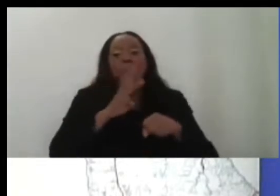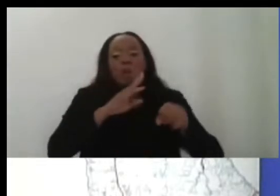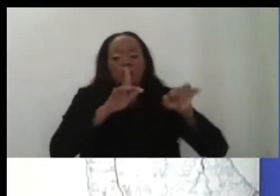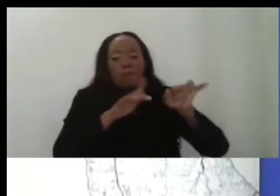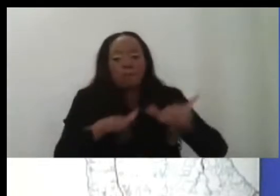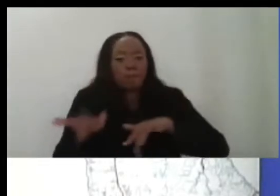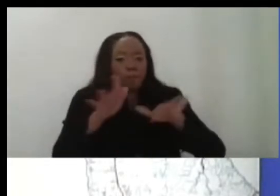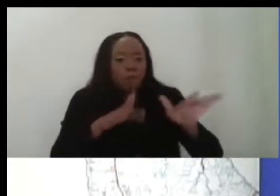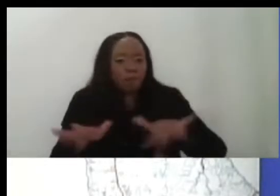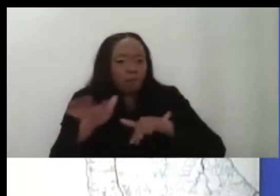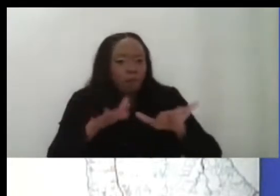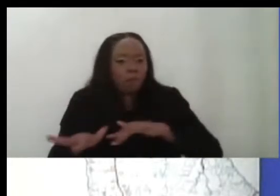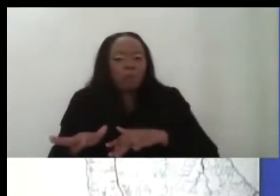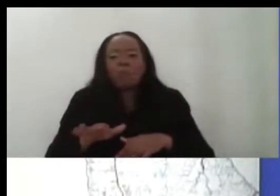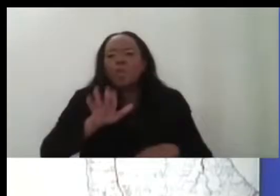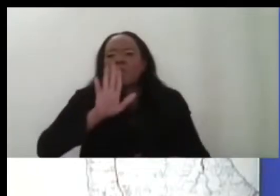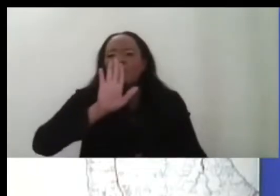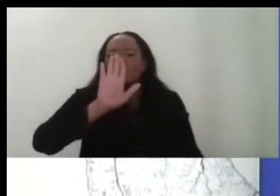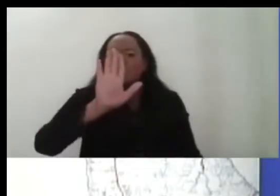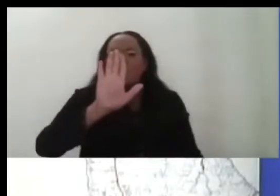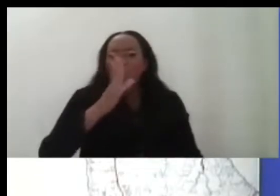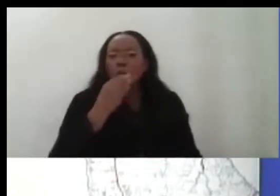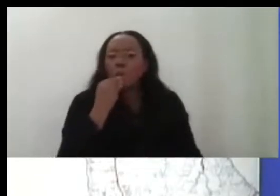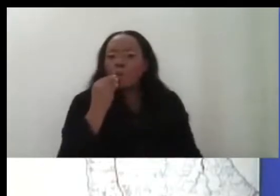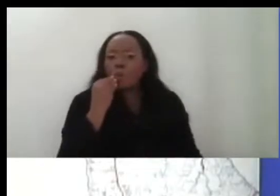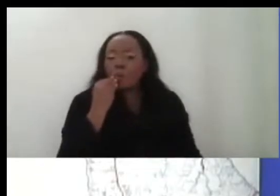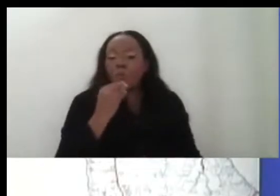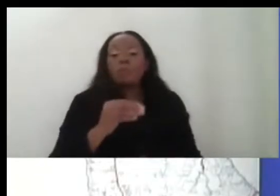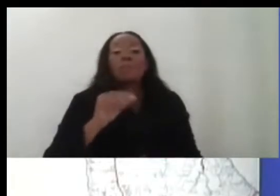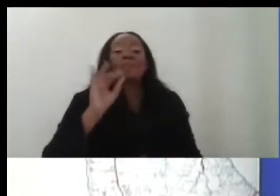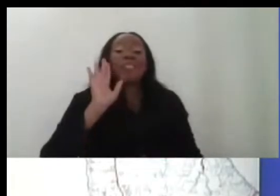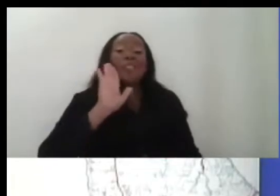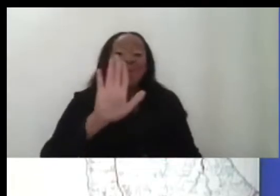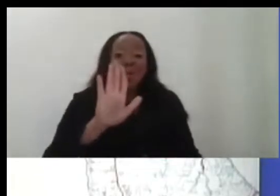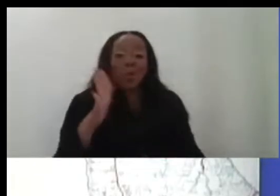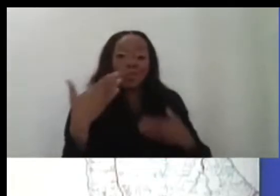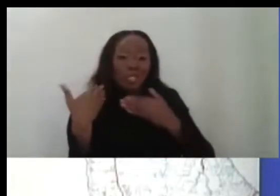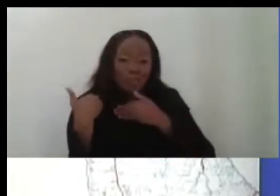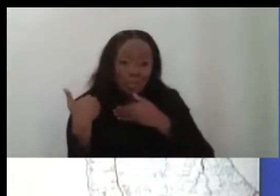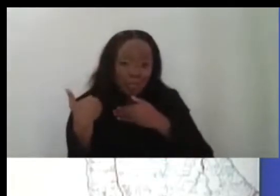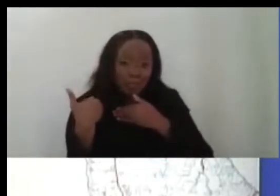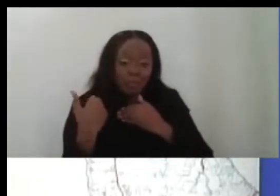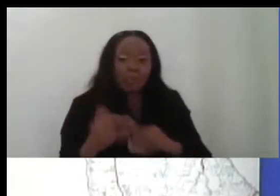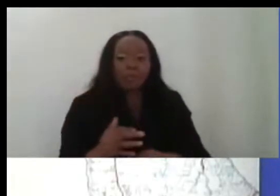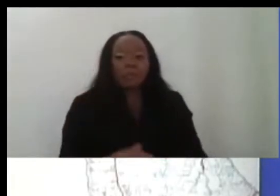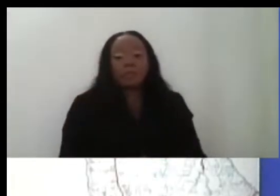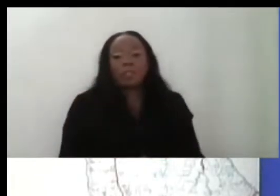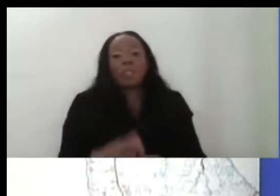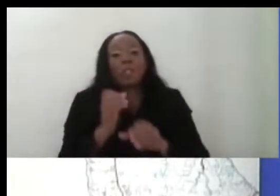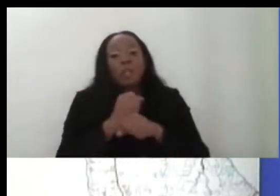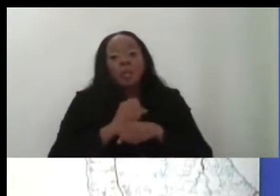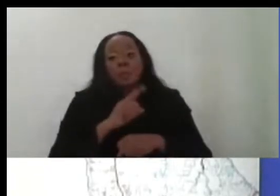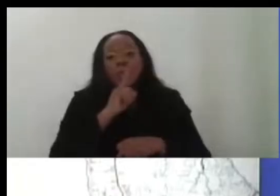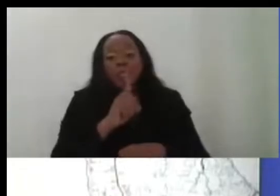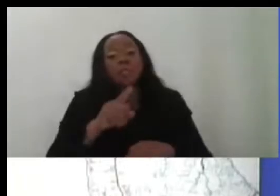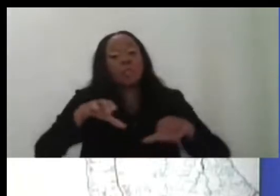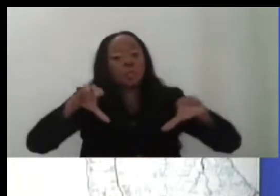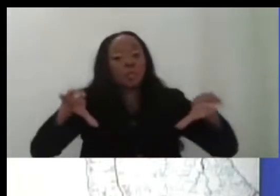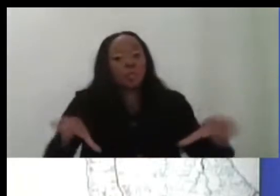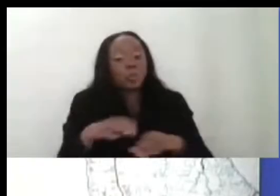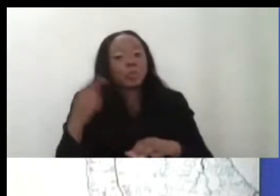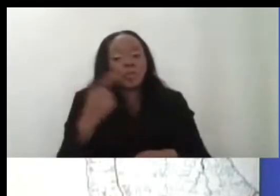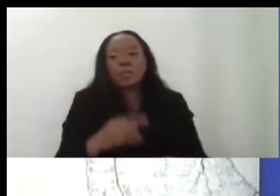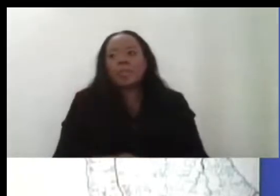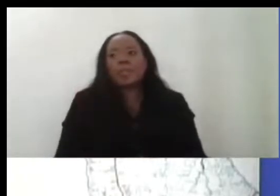your responsibility. Do what you can to make sure that your property is not under threat because of your inaction, or that your inaction does not threaten somebody